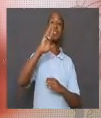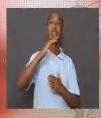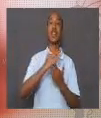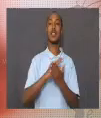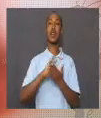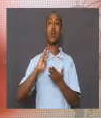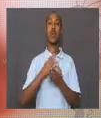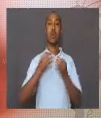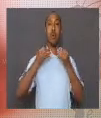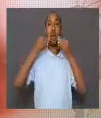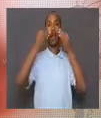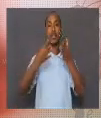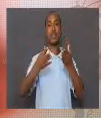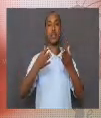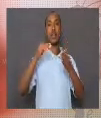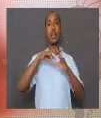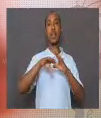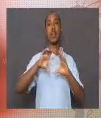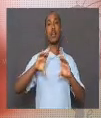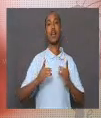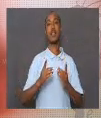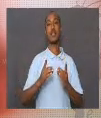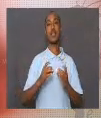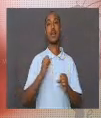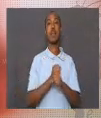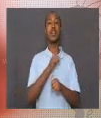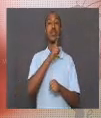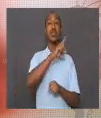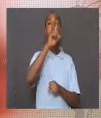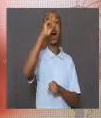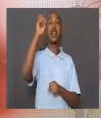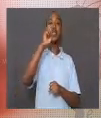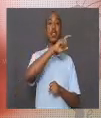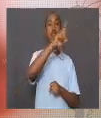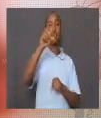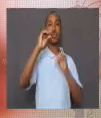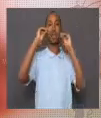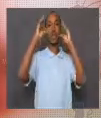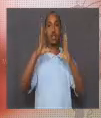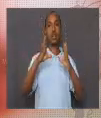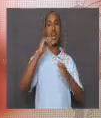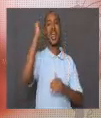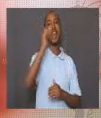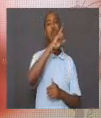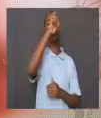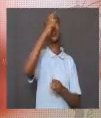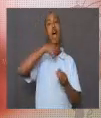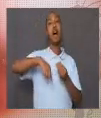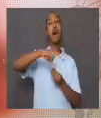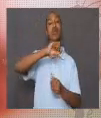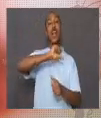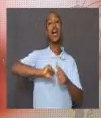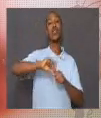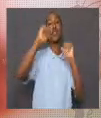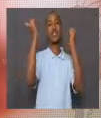be conducted in class, so make sure you ask teacher if you still have any questions about the